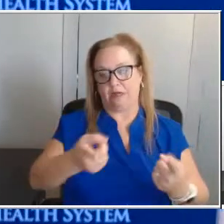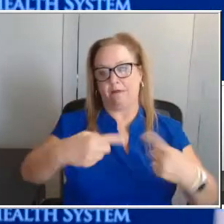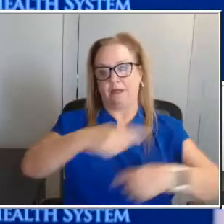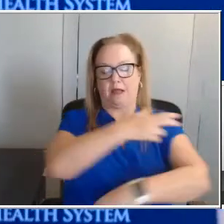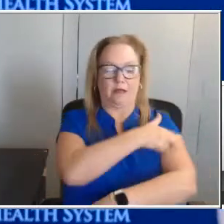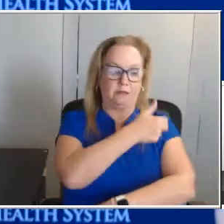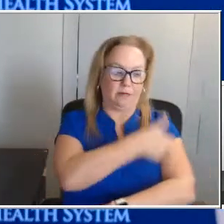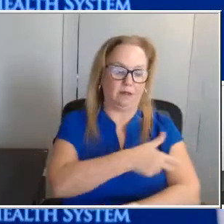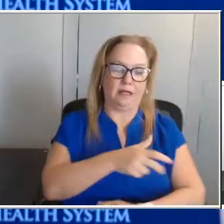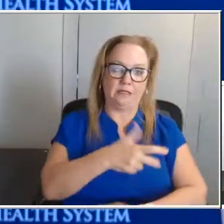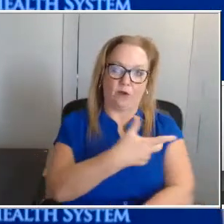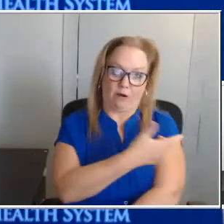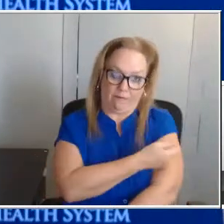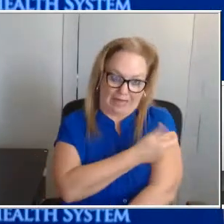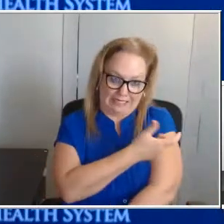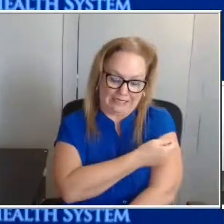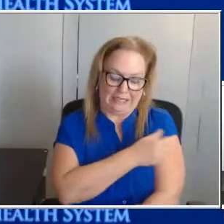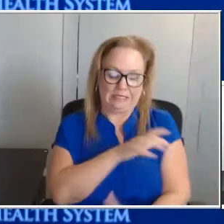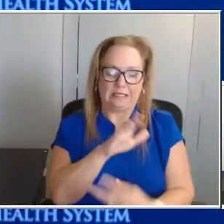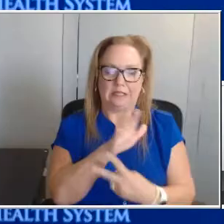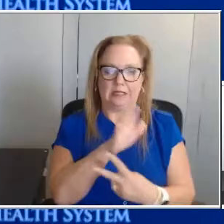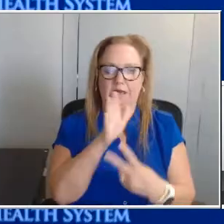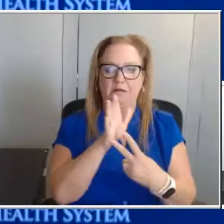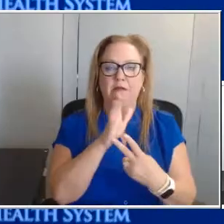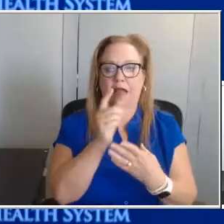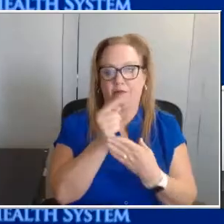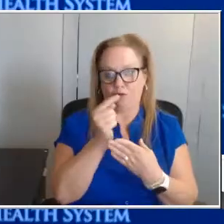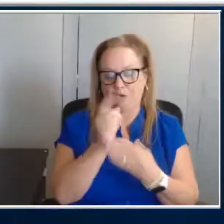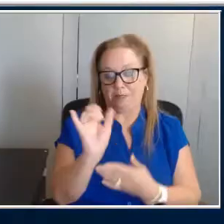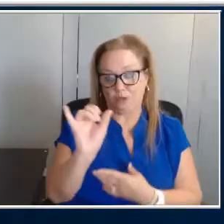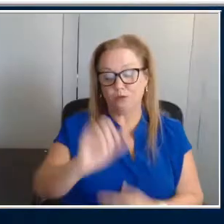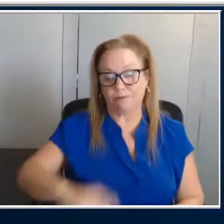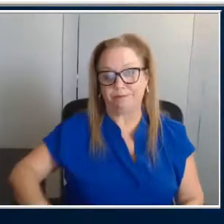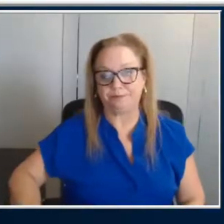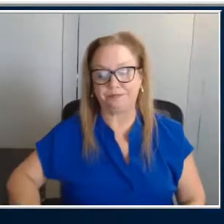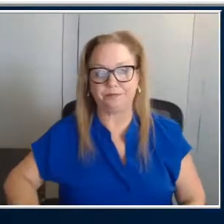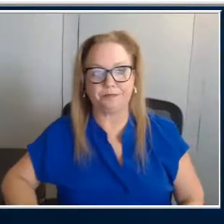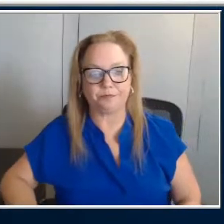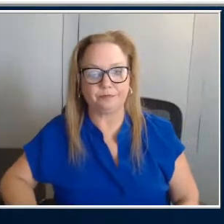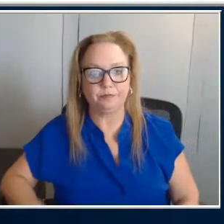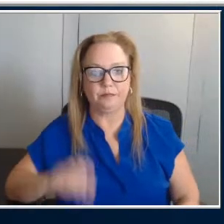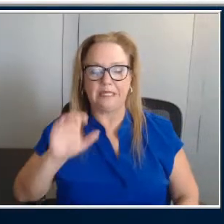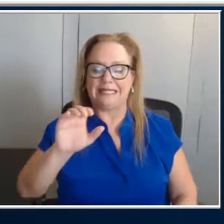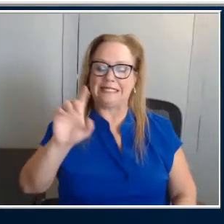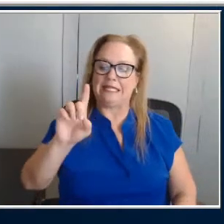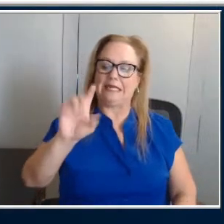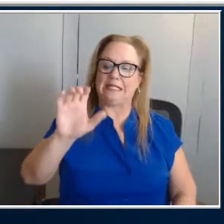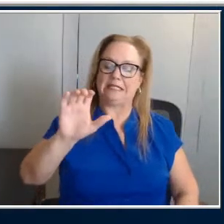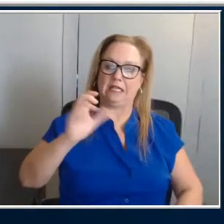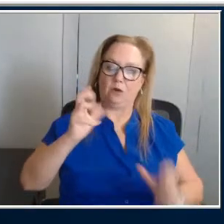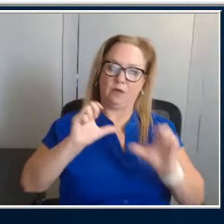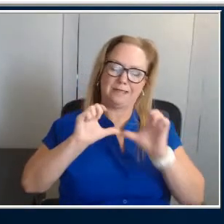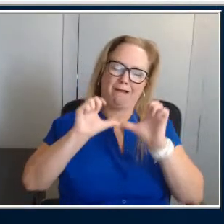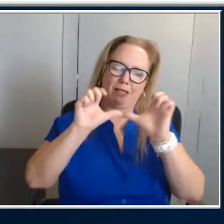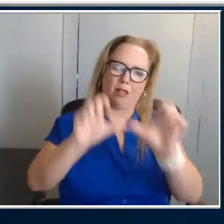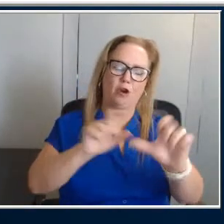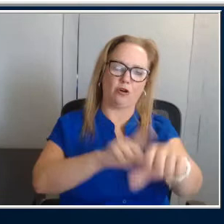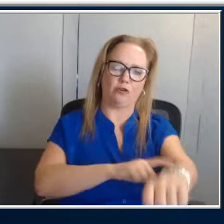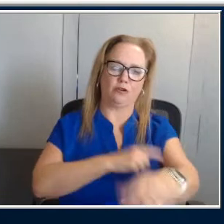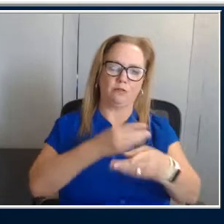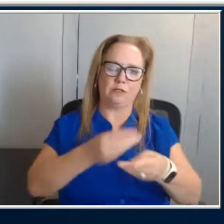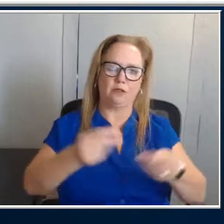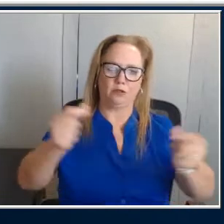for vaccines and for treatments as well. So the CDC is trying to get a longer-term solution enacted into